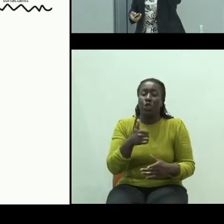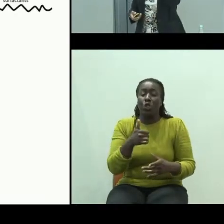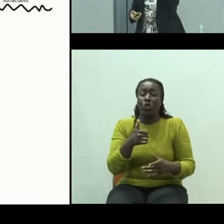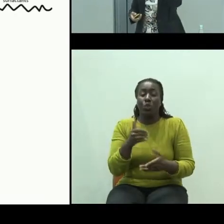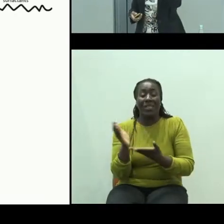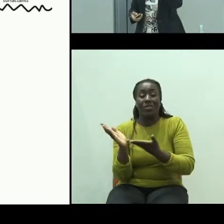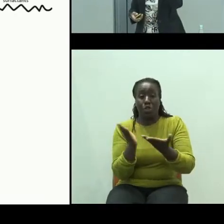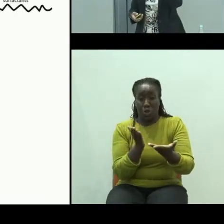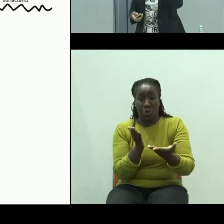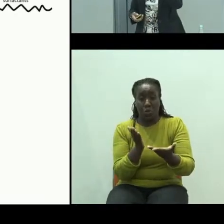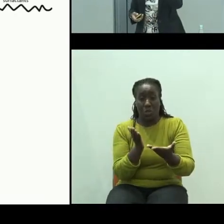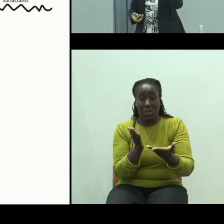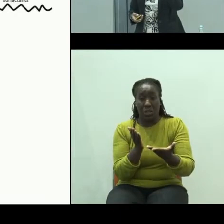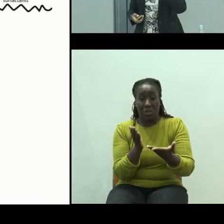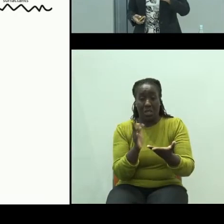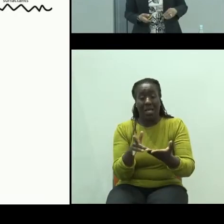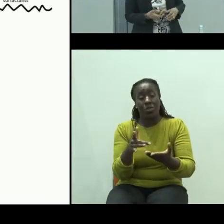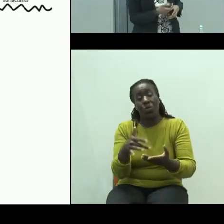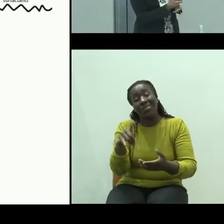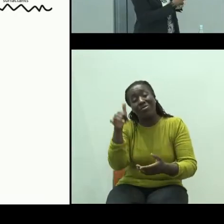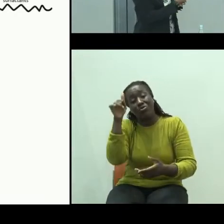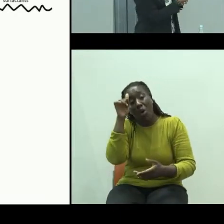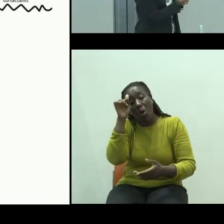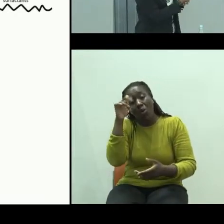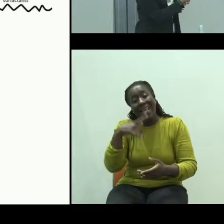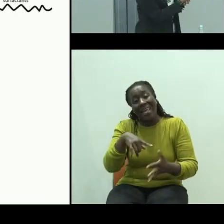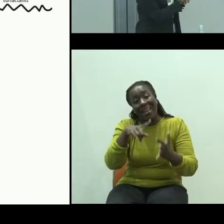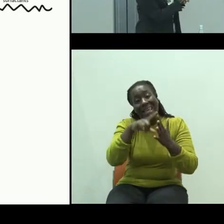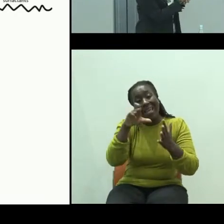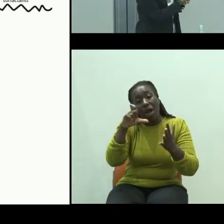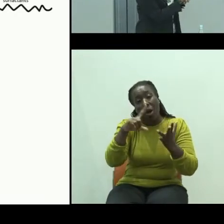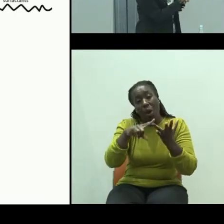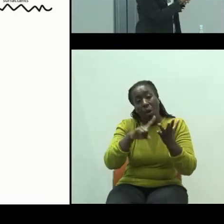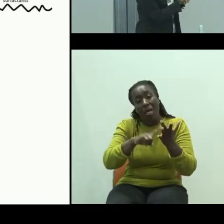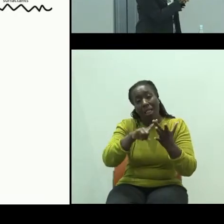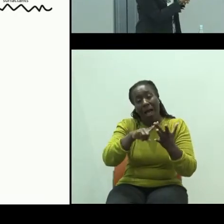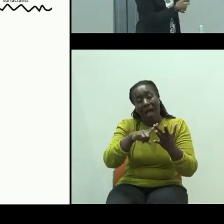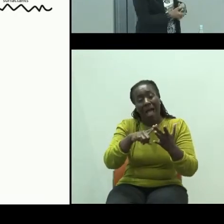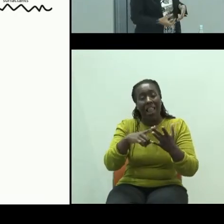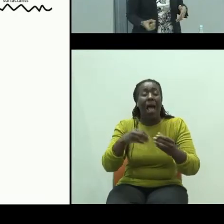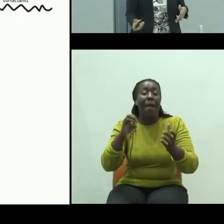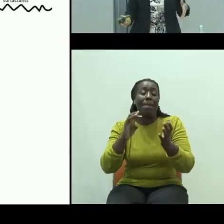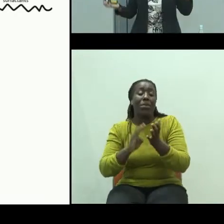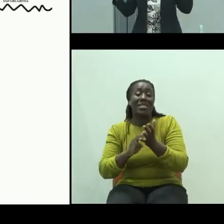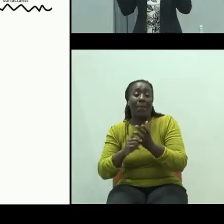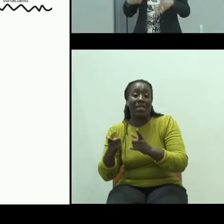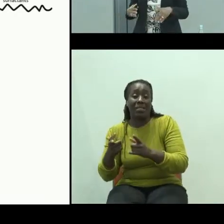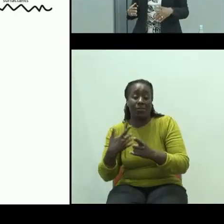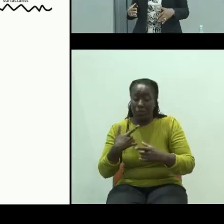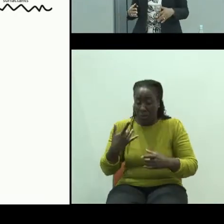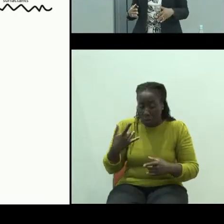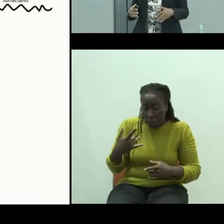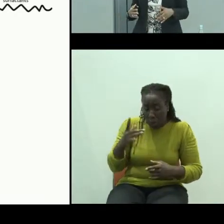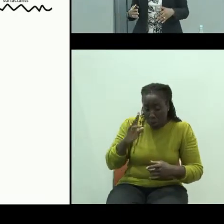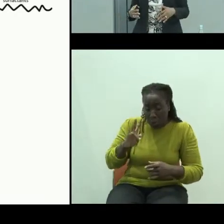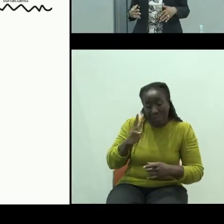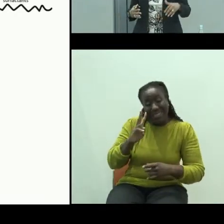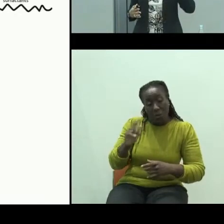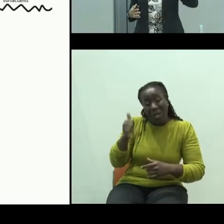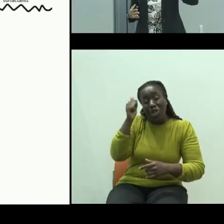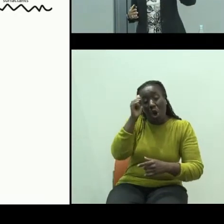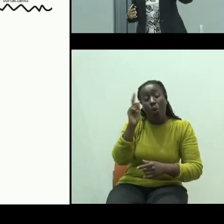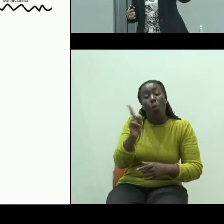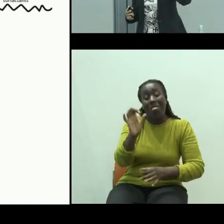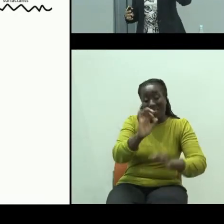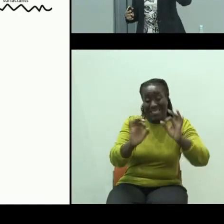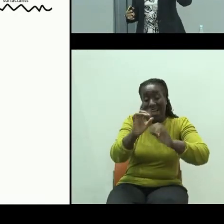that was already known in E. coli metabolism, and then the gray arrows here represent what the cells will already do. So